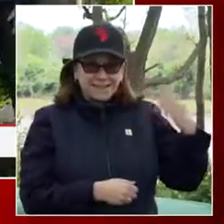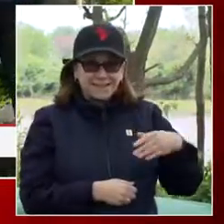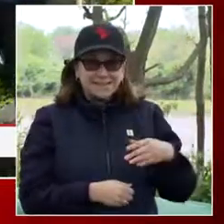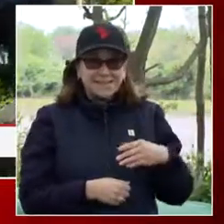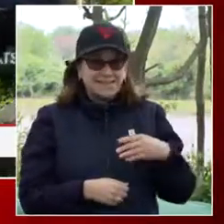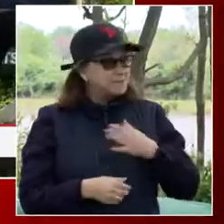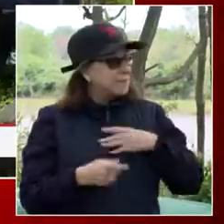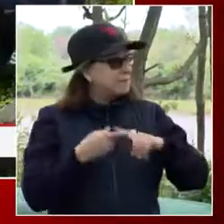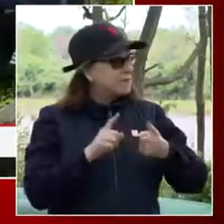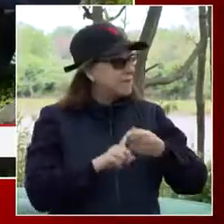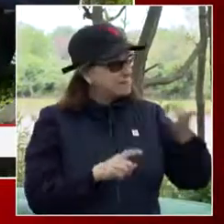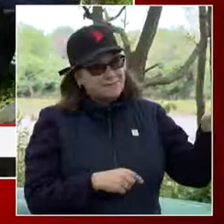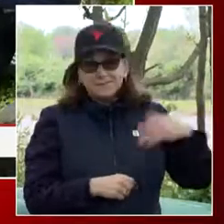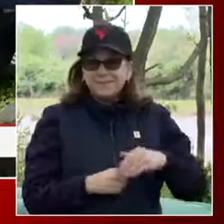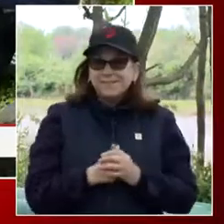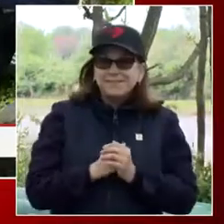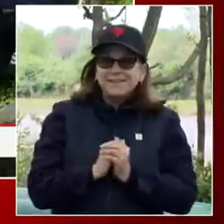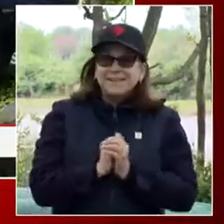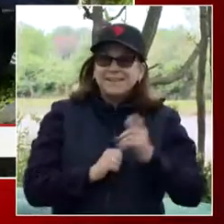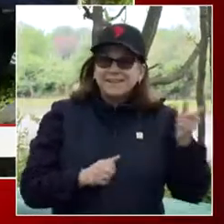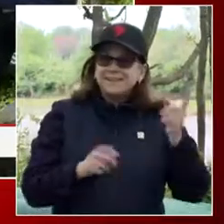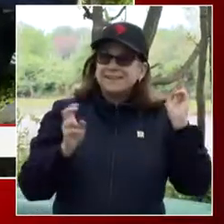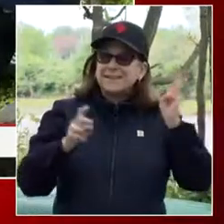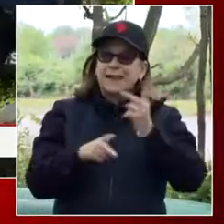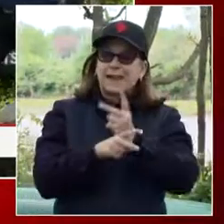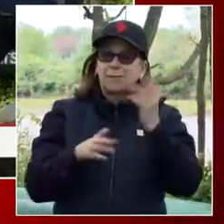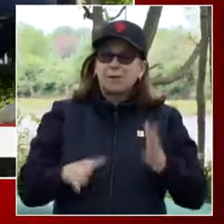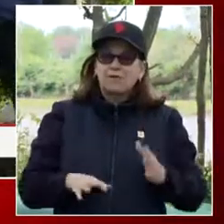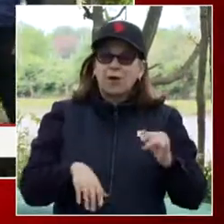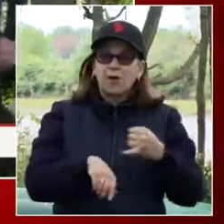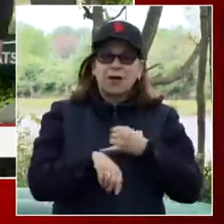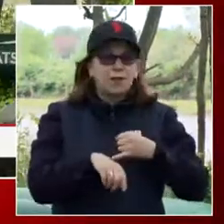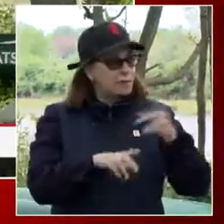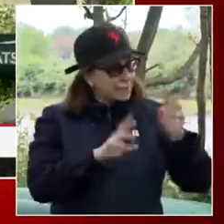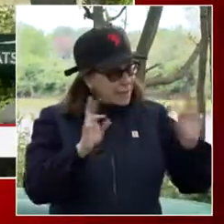the keeper of our islands. Lee?